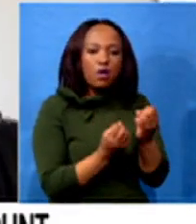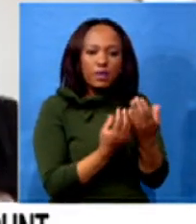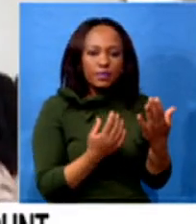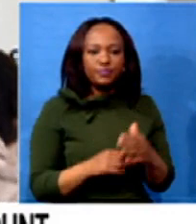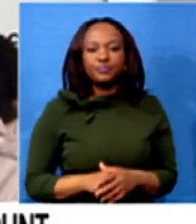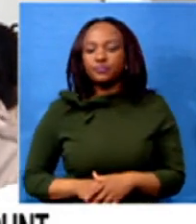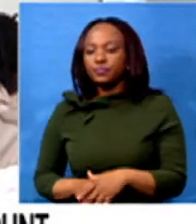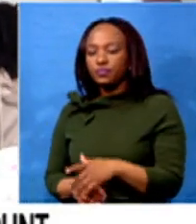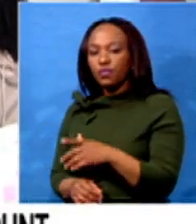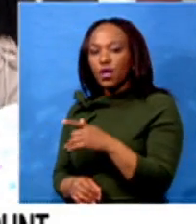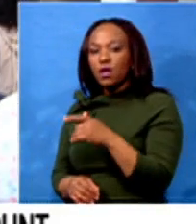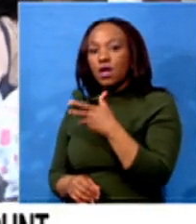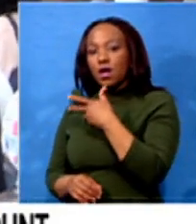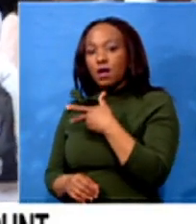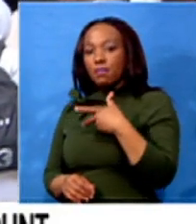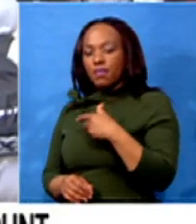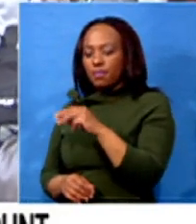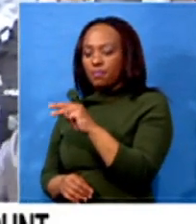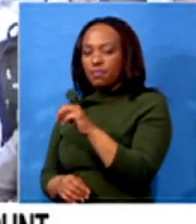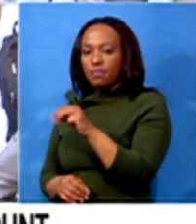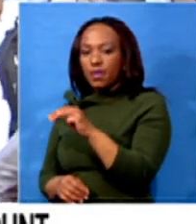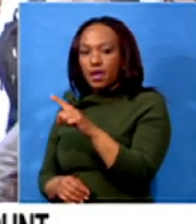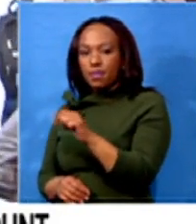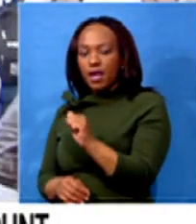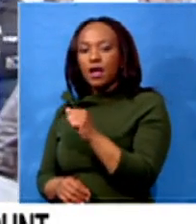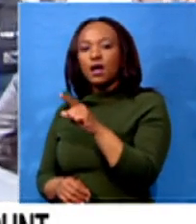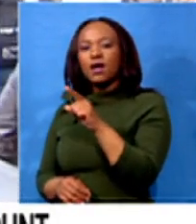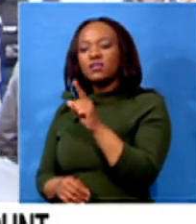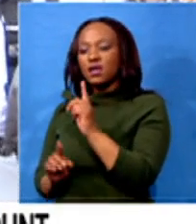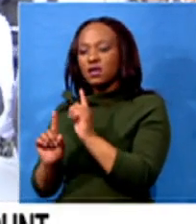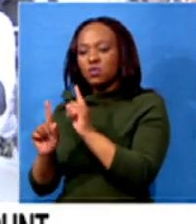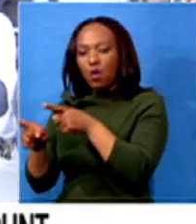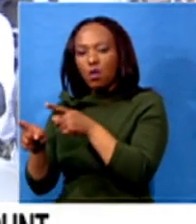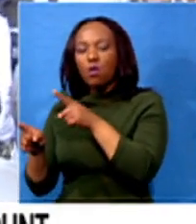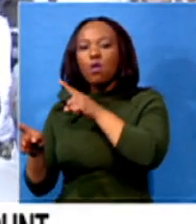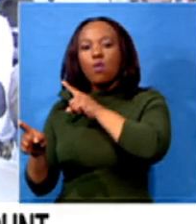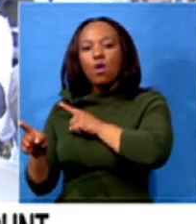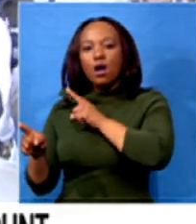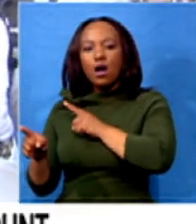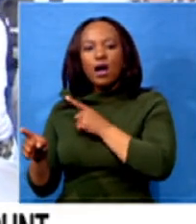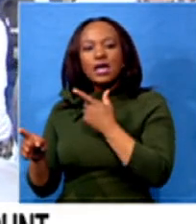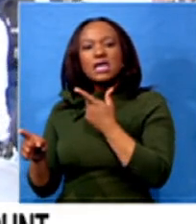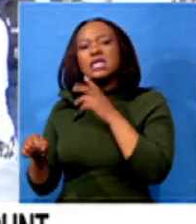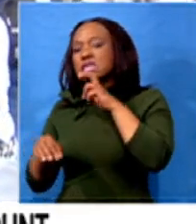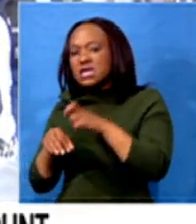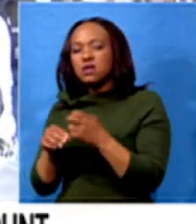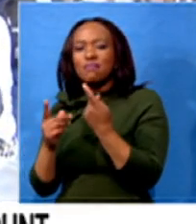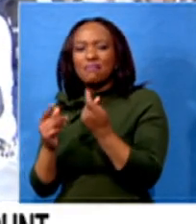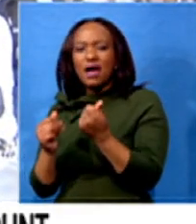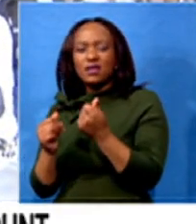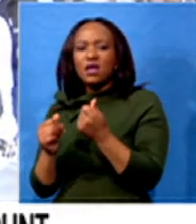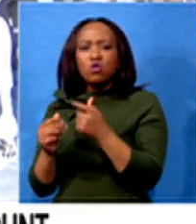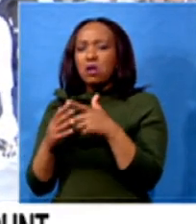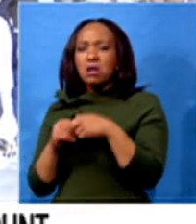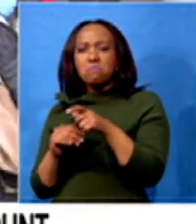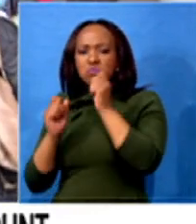Memela, because that is out of sheer desperation. Nobody wants to get up in the morning and go and stand in a